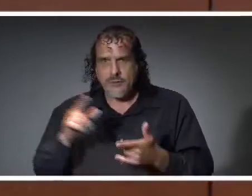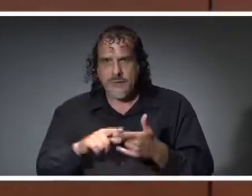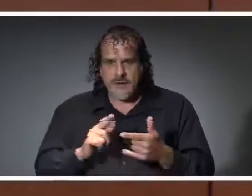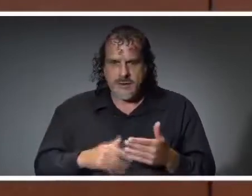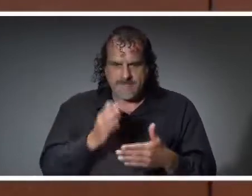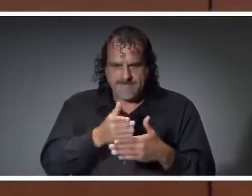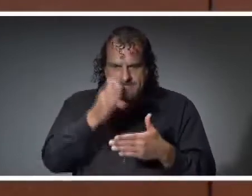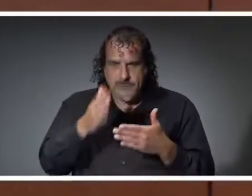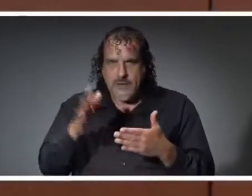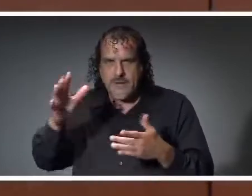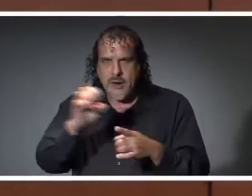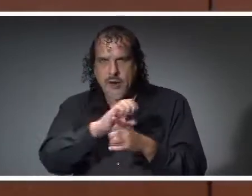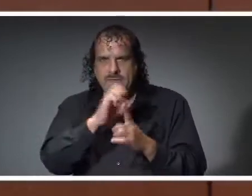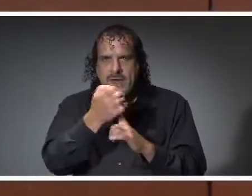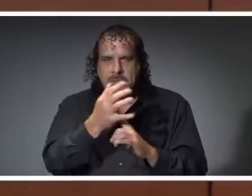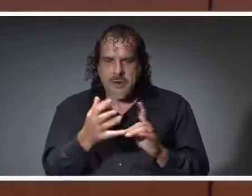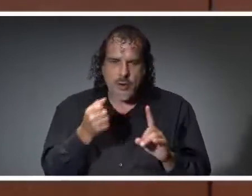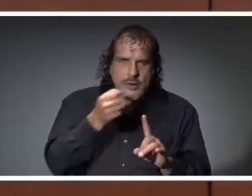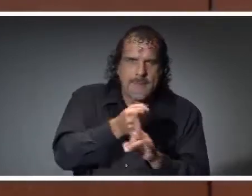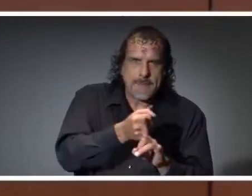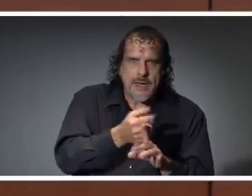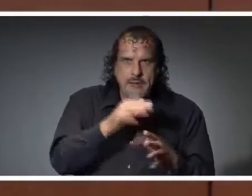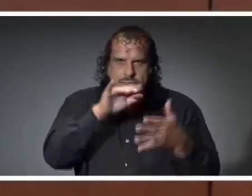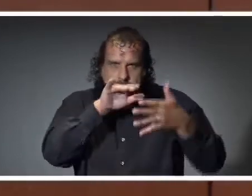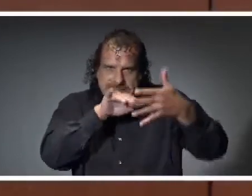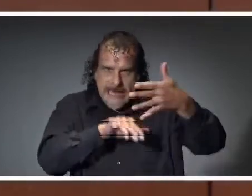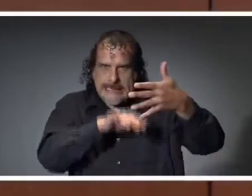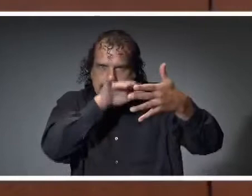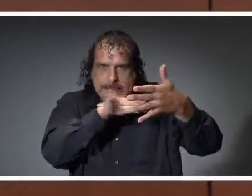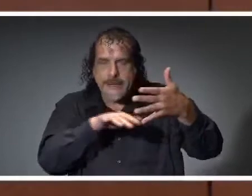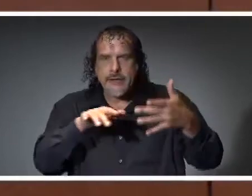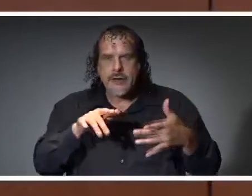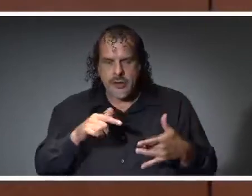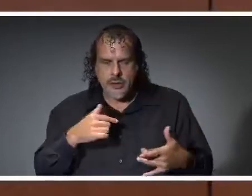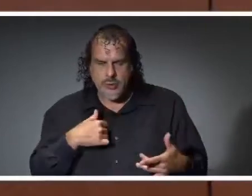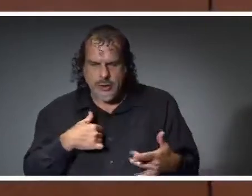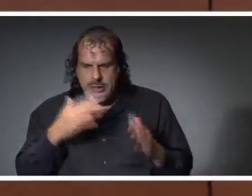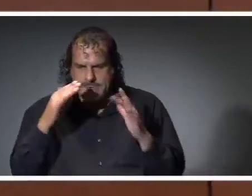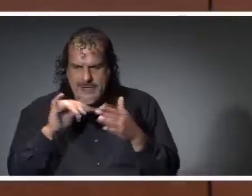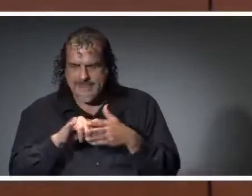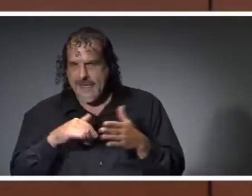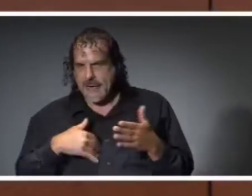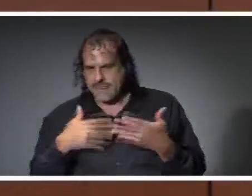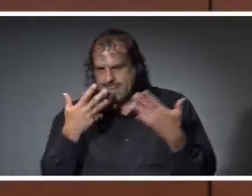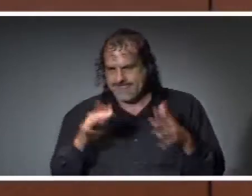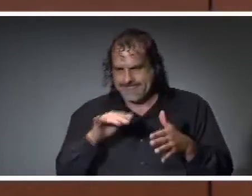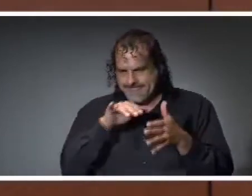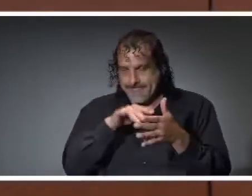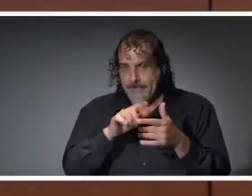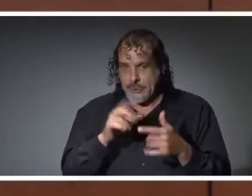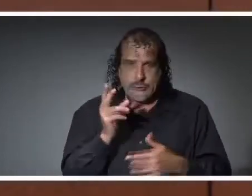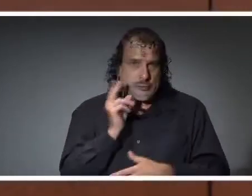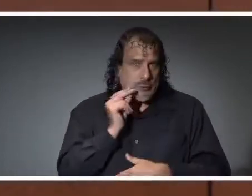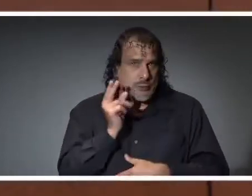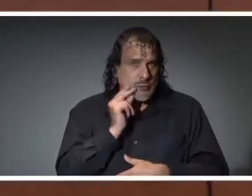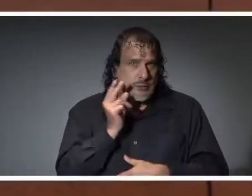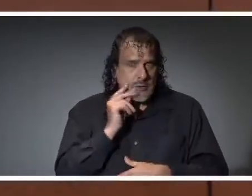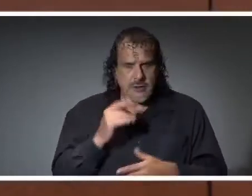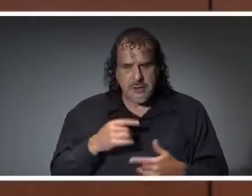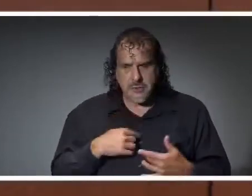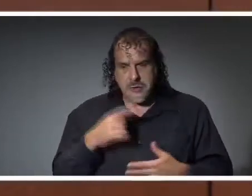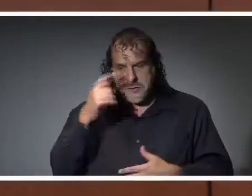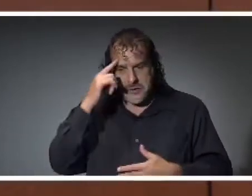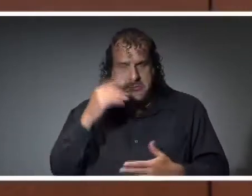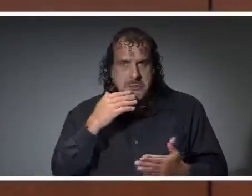environmental impact study. We are expecting that study to come out in the near term. We're optimistic about